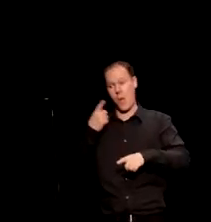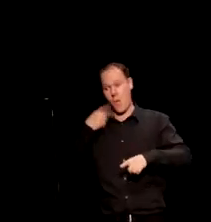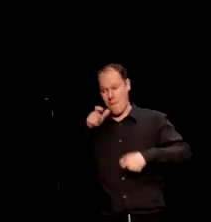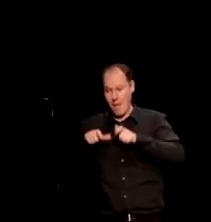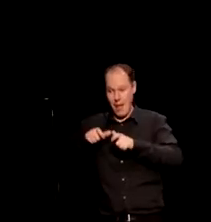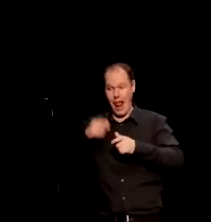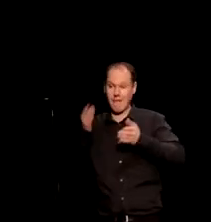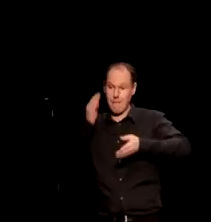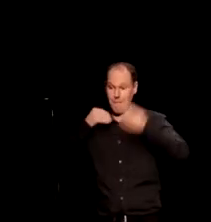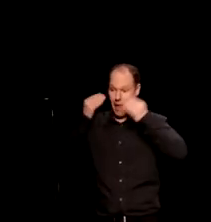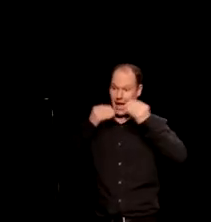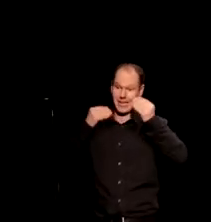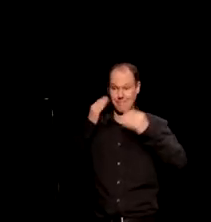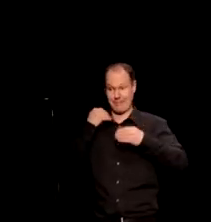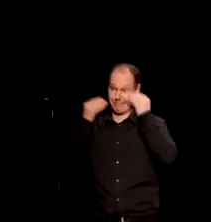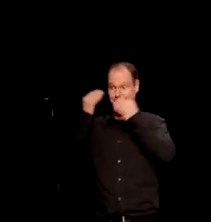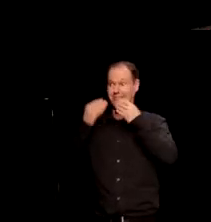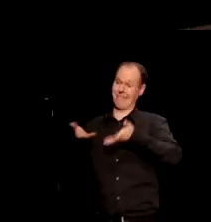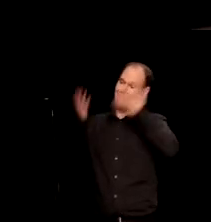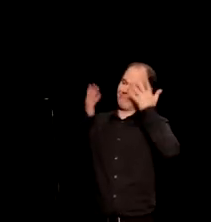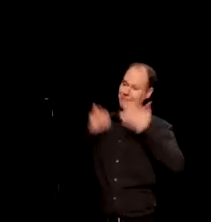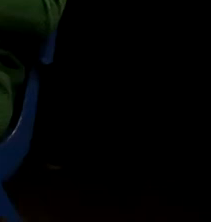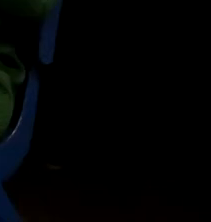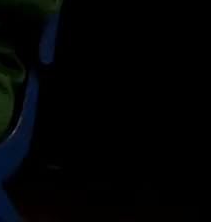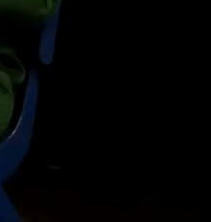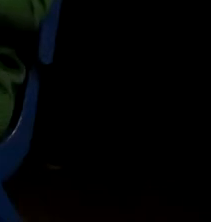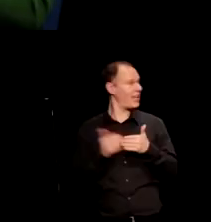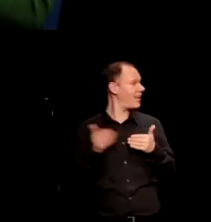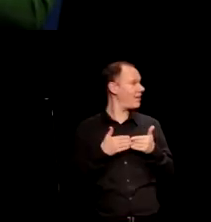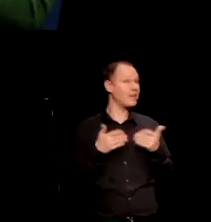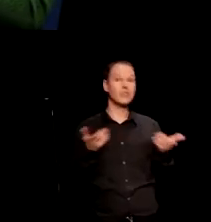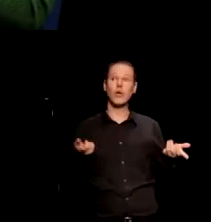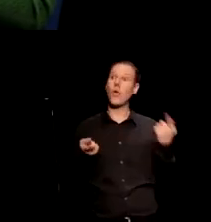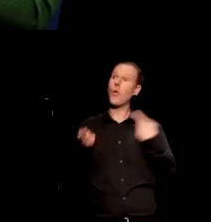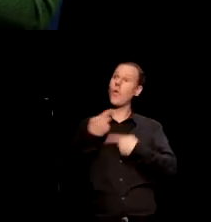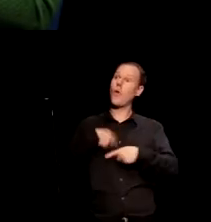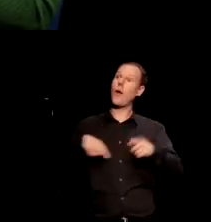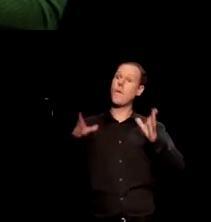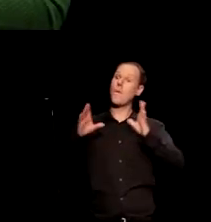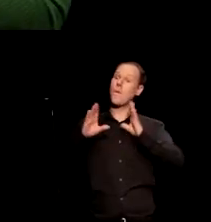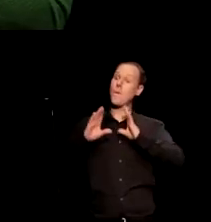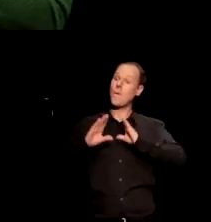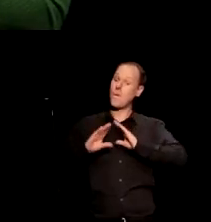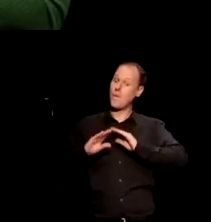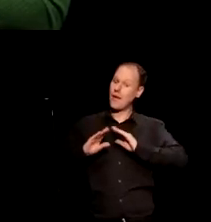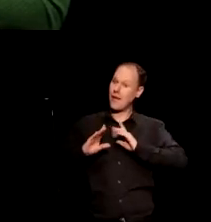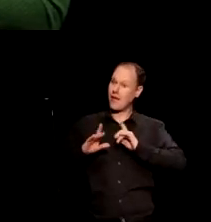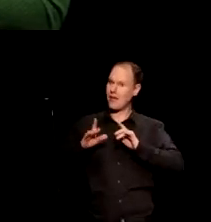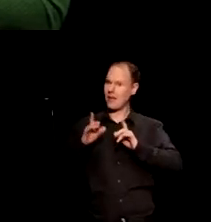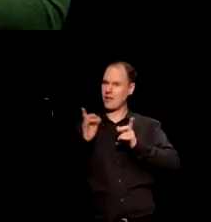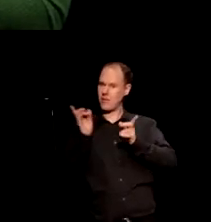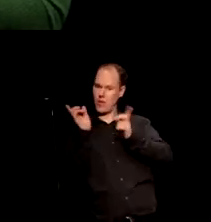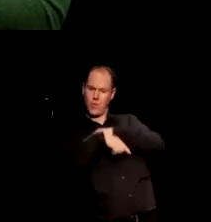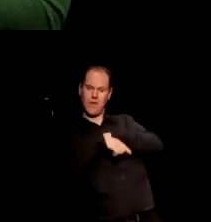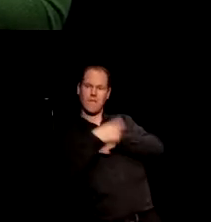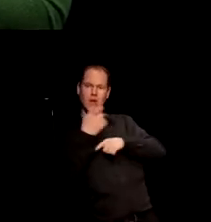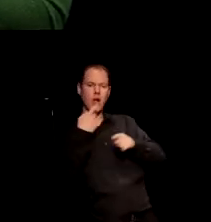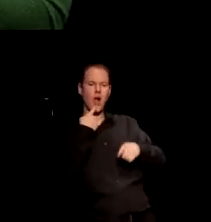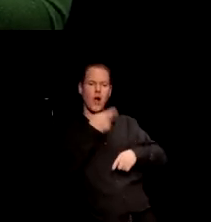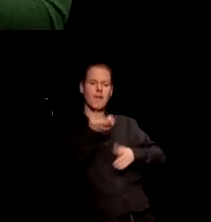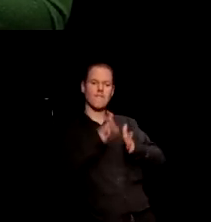really with what you said. Yeah. Okay, so are we... Okay, so there's just a comment from somebody called Connie who